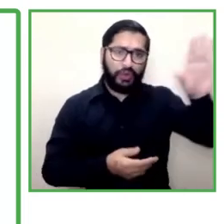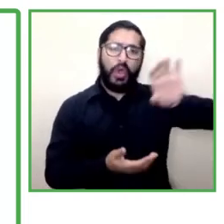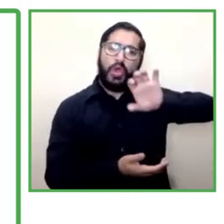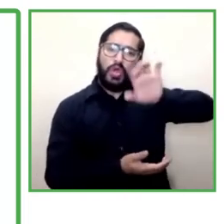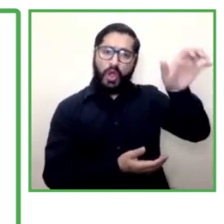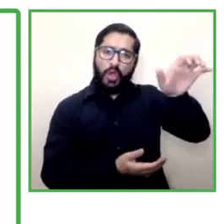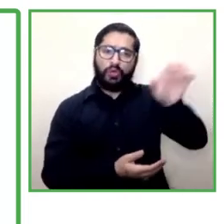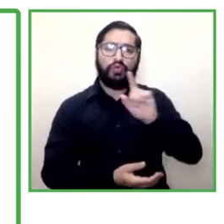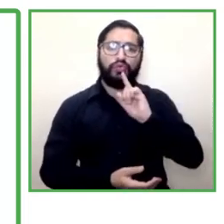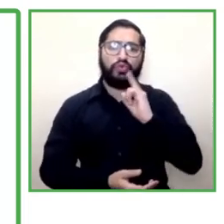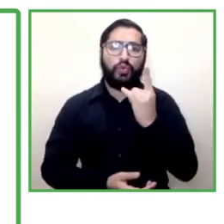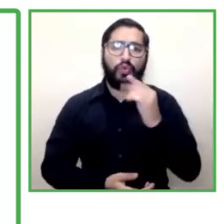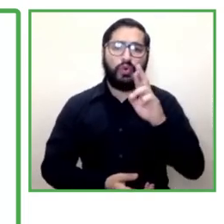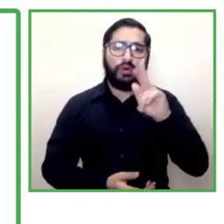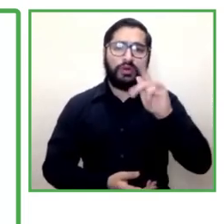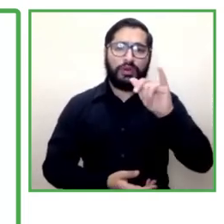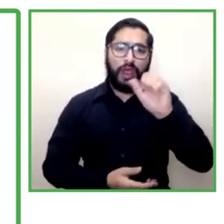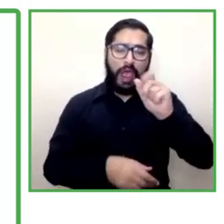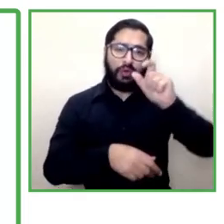all yours.